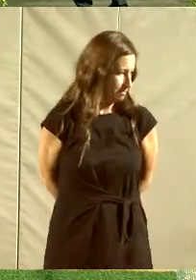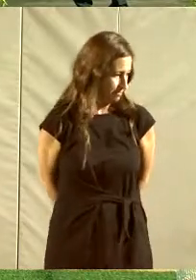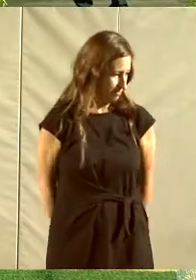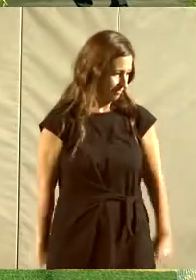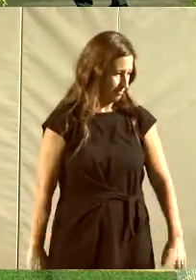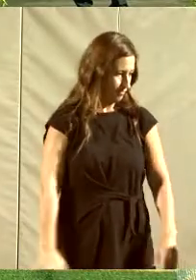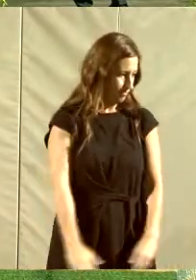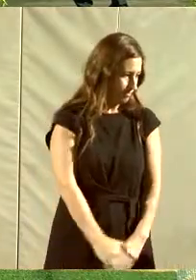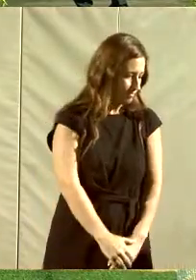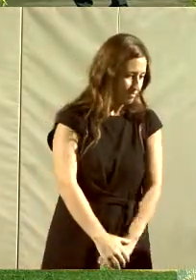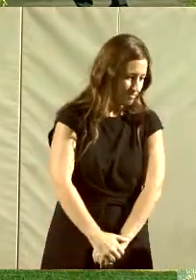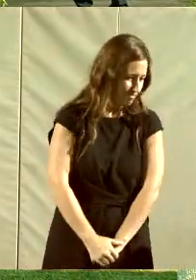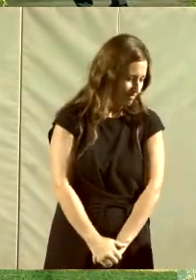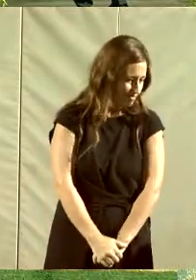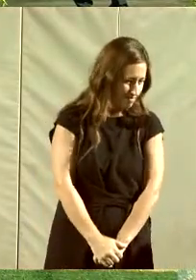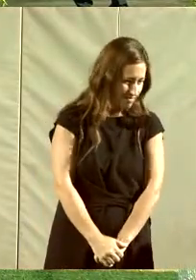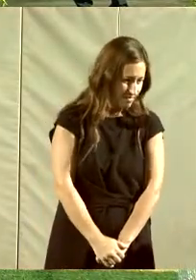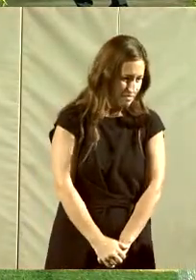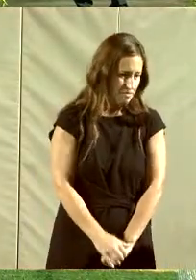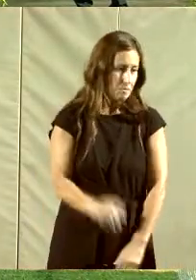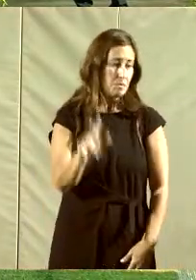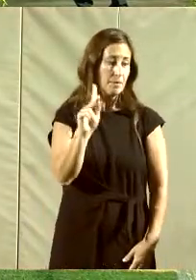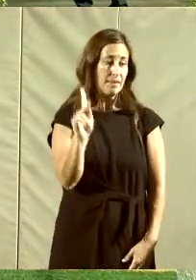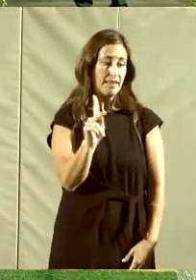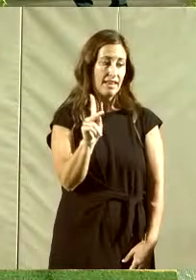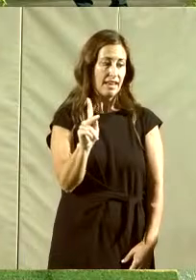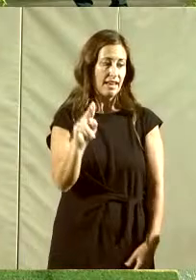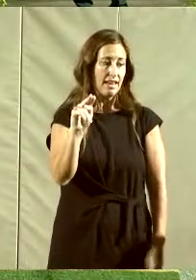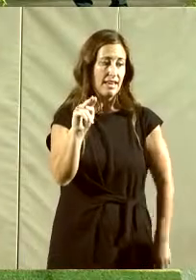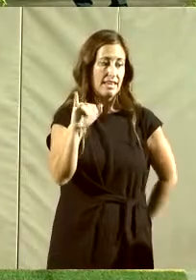Caitlin Malone Niederhauser.